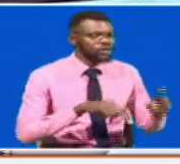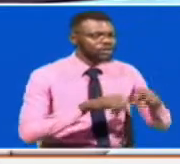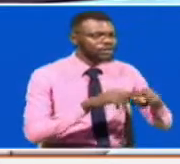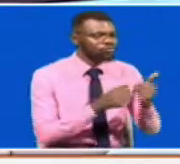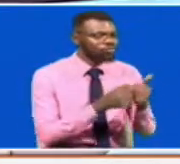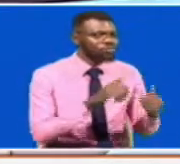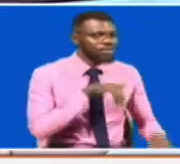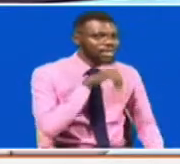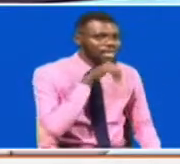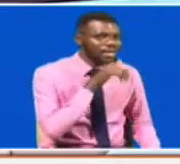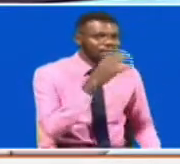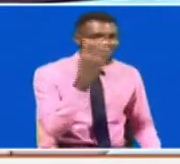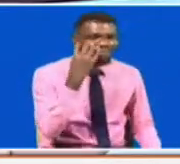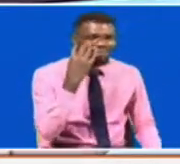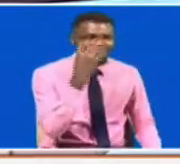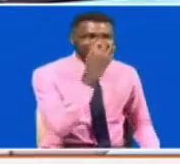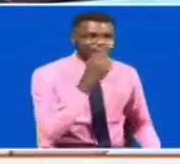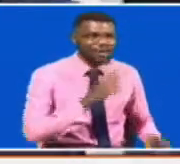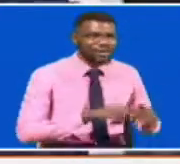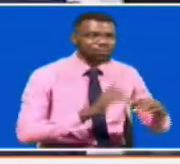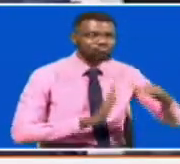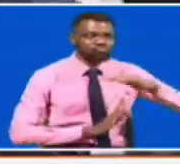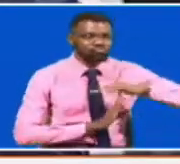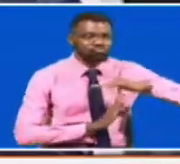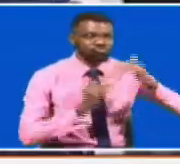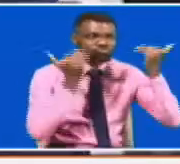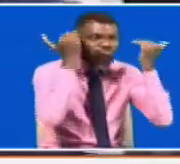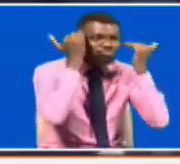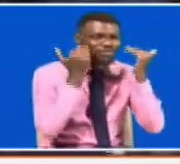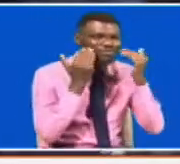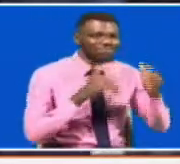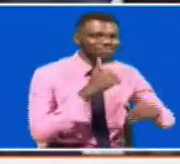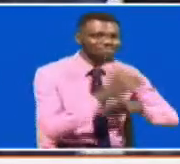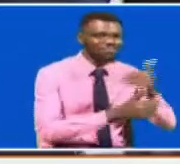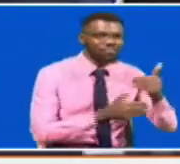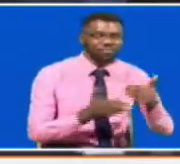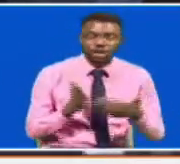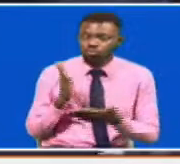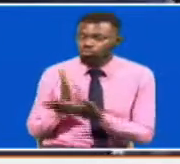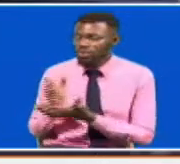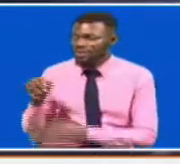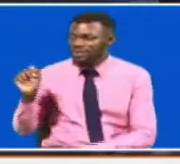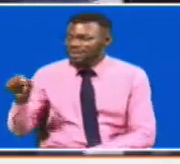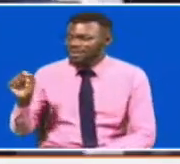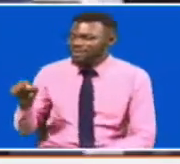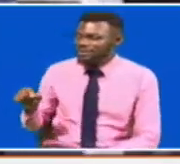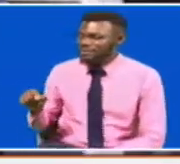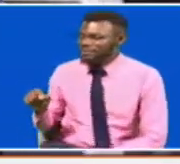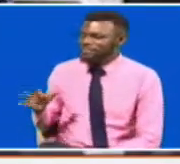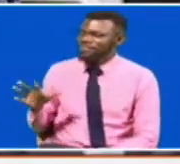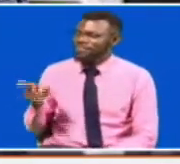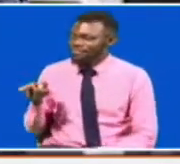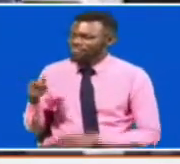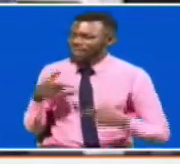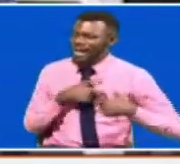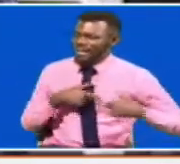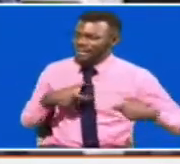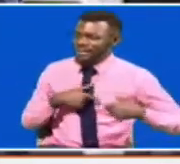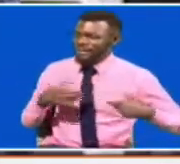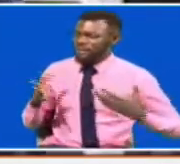was at the during the Supreme Court process. Absolutely. And that's a fact. You know, on the issue of agents management,